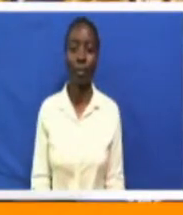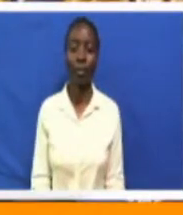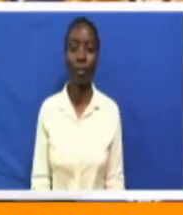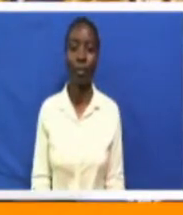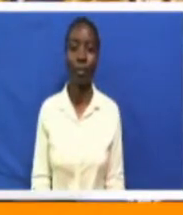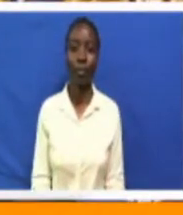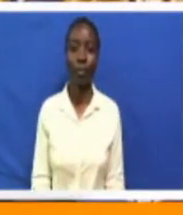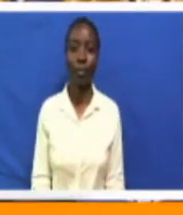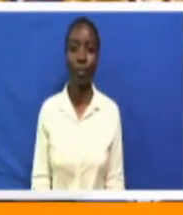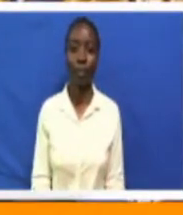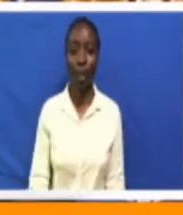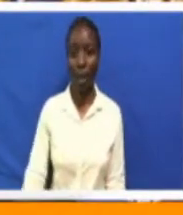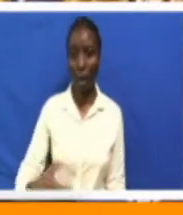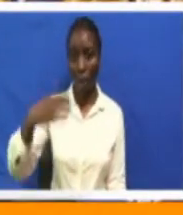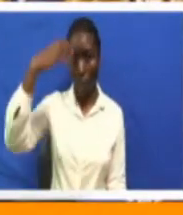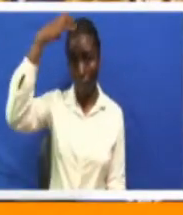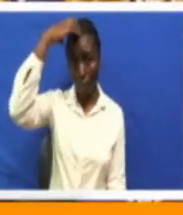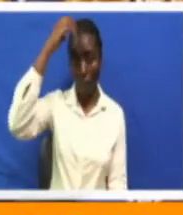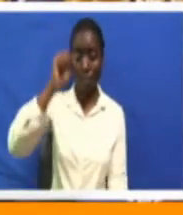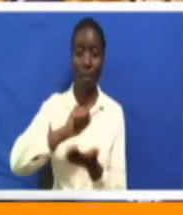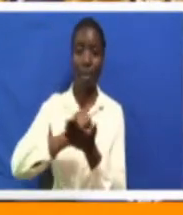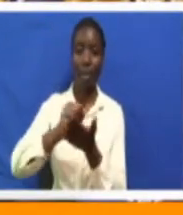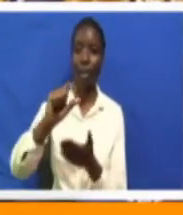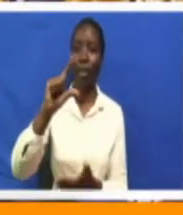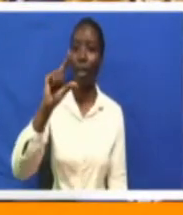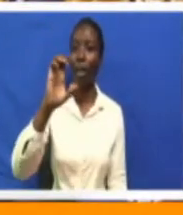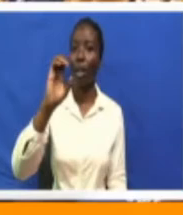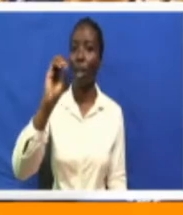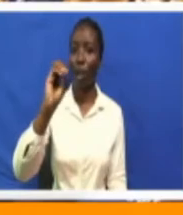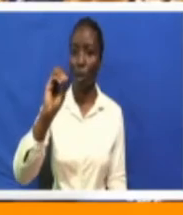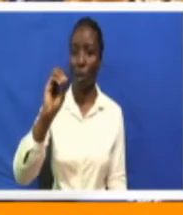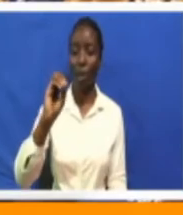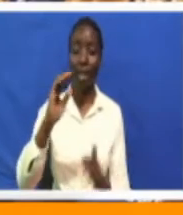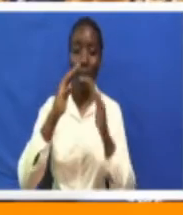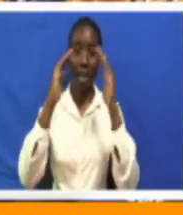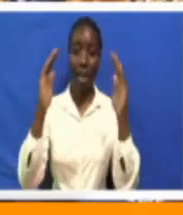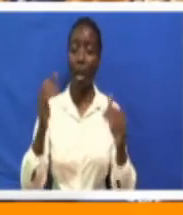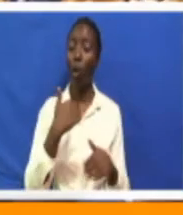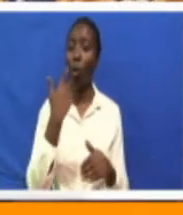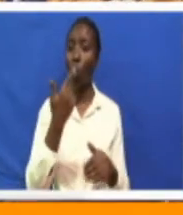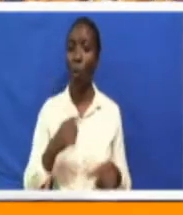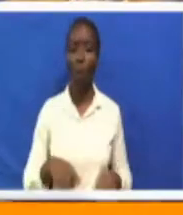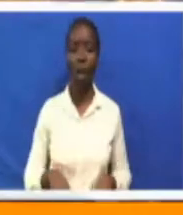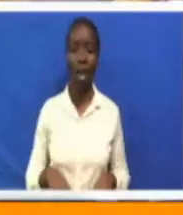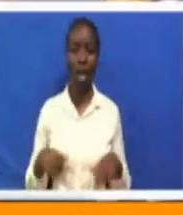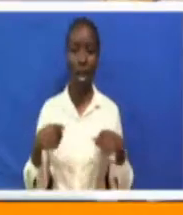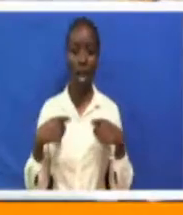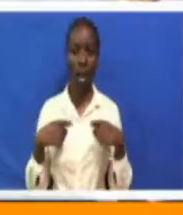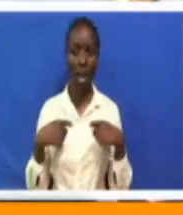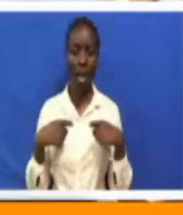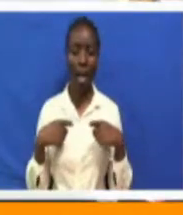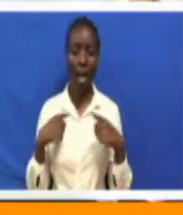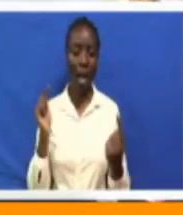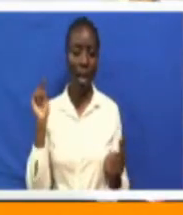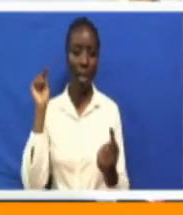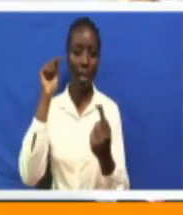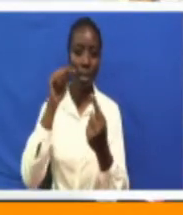Pope Saint Leo the Great who lived until 4